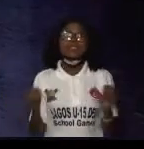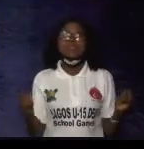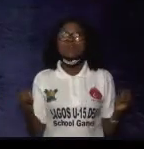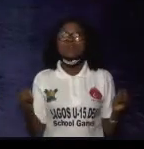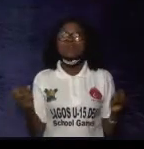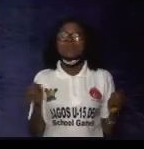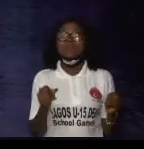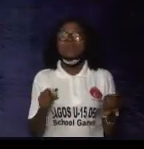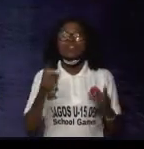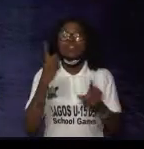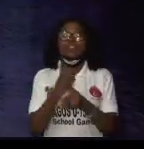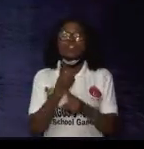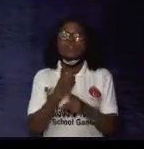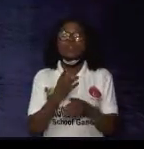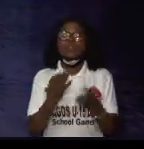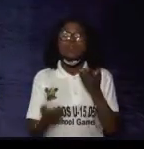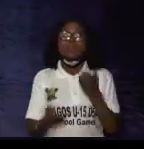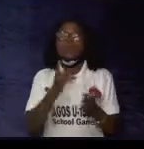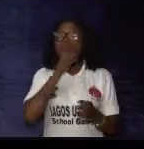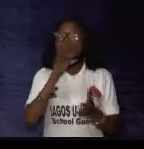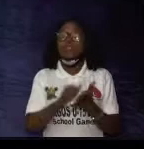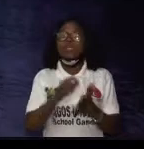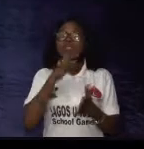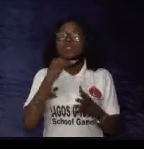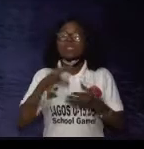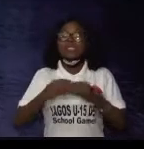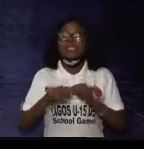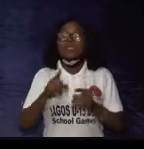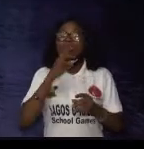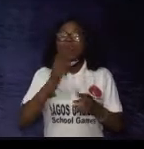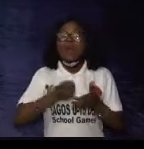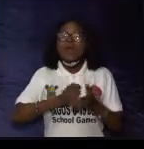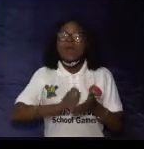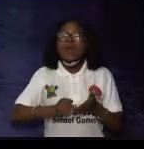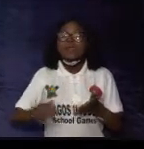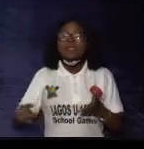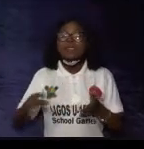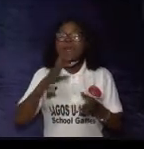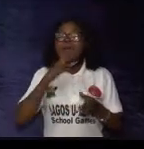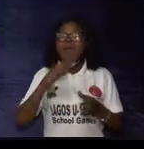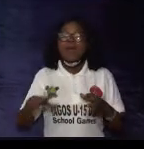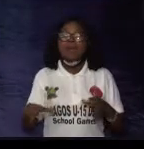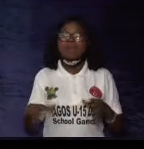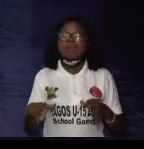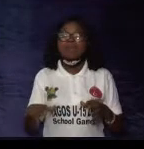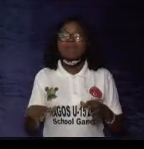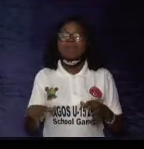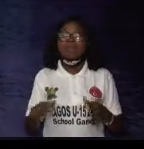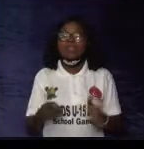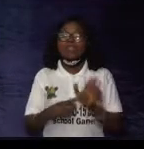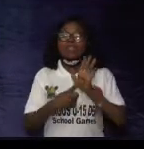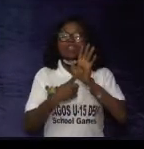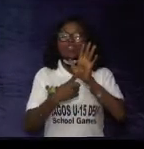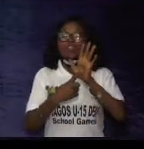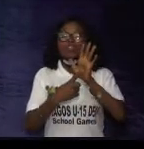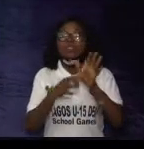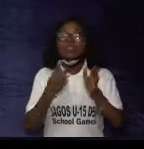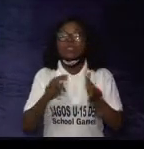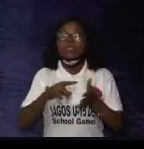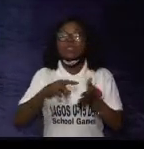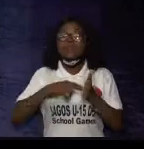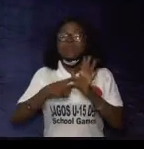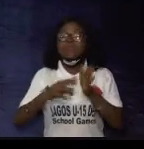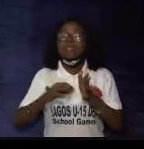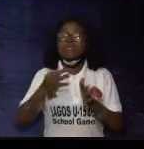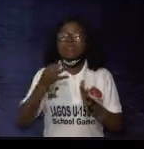sentences. Just make sure the sentences you are writing I've expressed